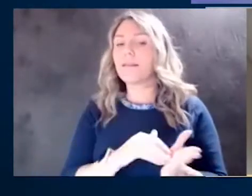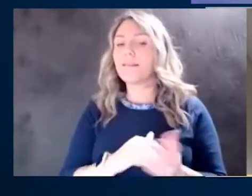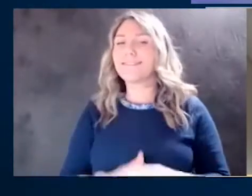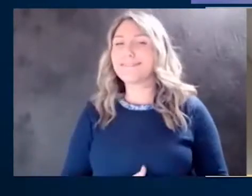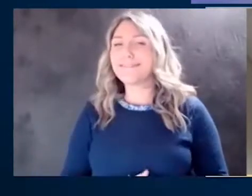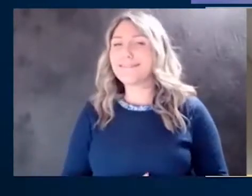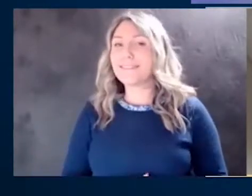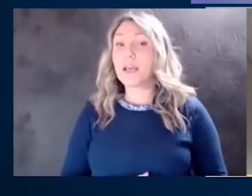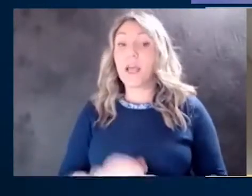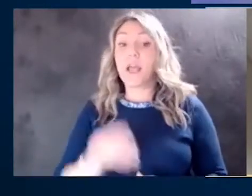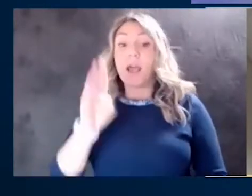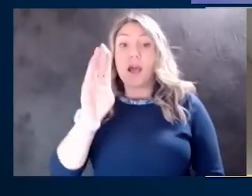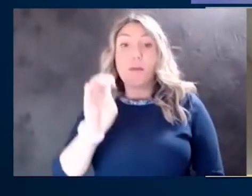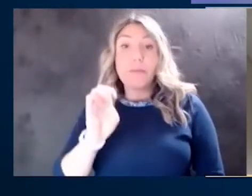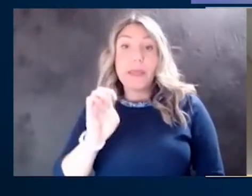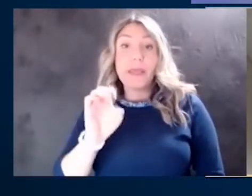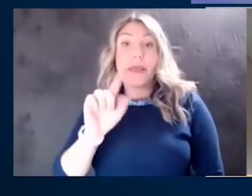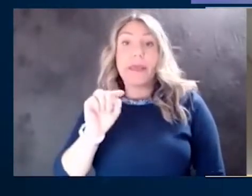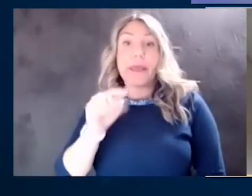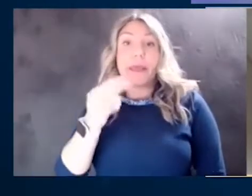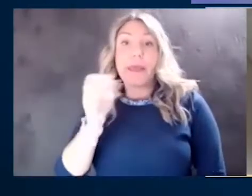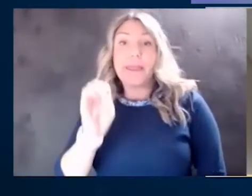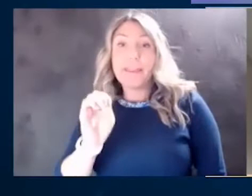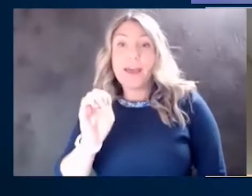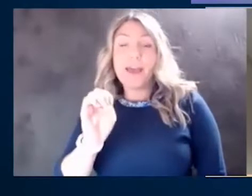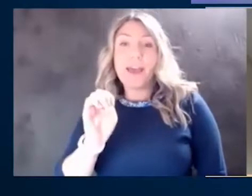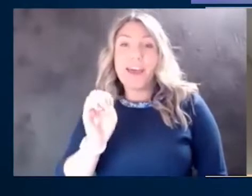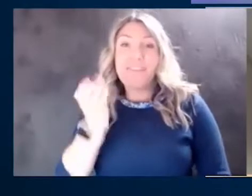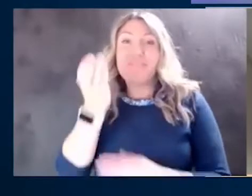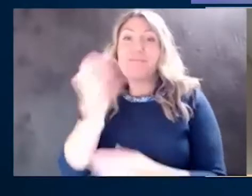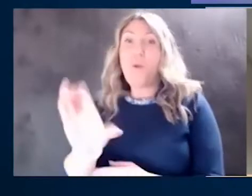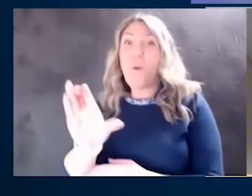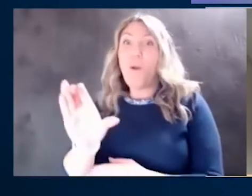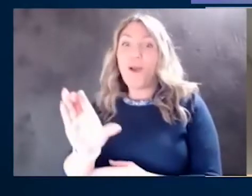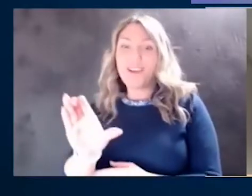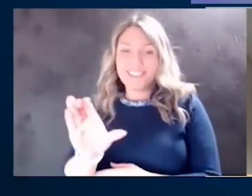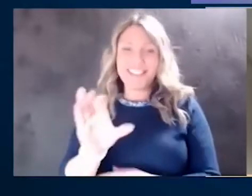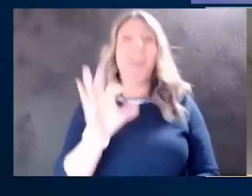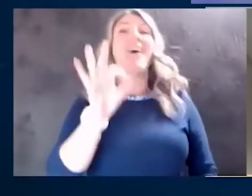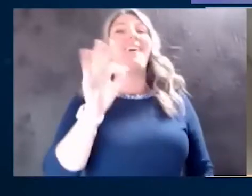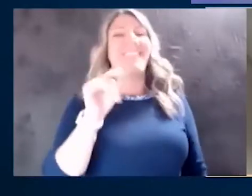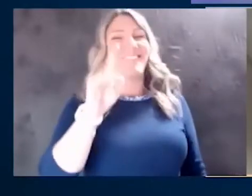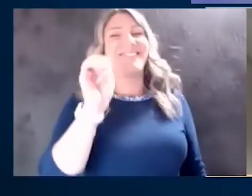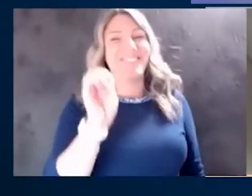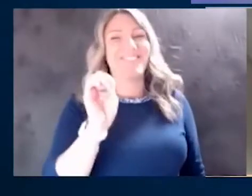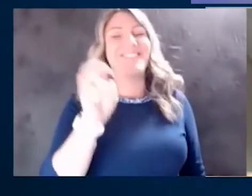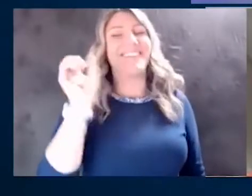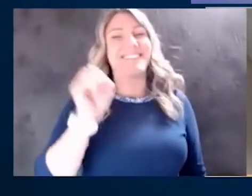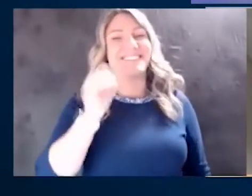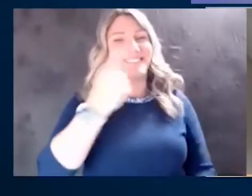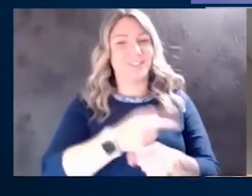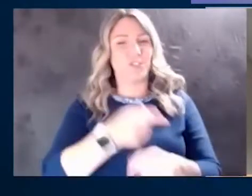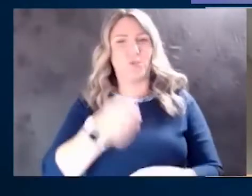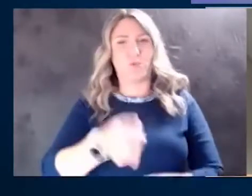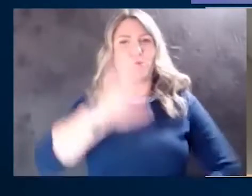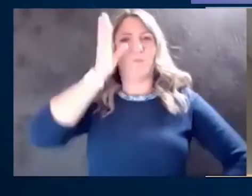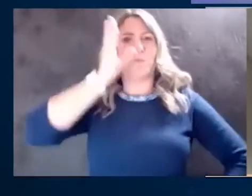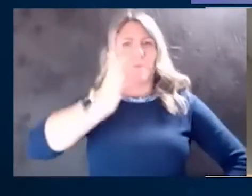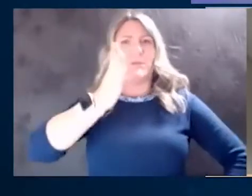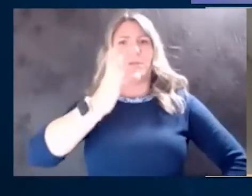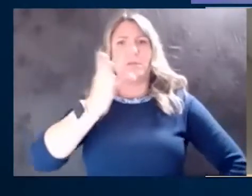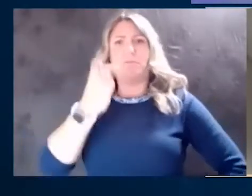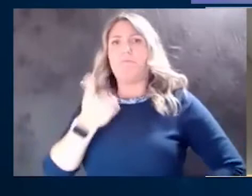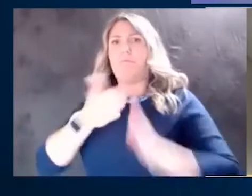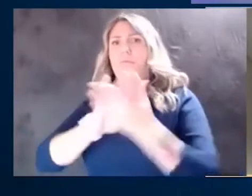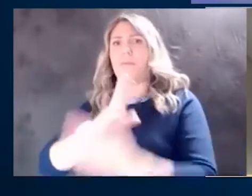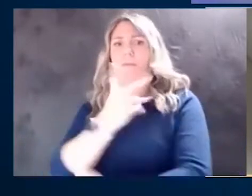Be the force. That's right. That's right. You will be vaccinated. Oh, wait a minute. I'm waving the